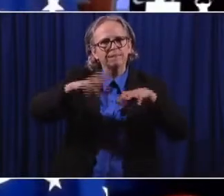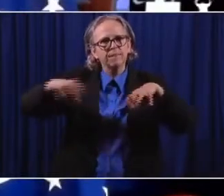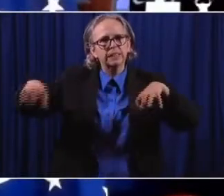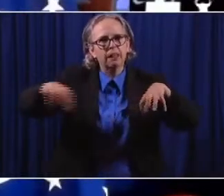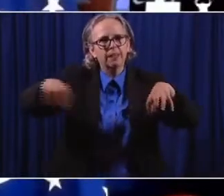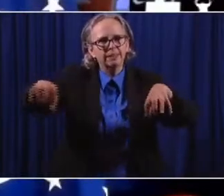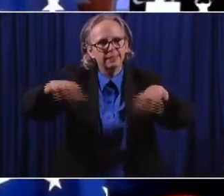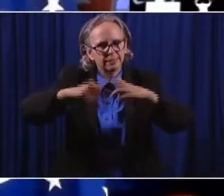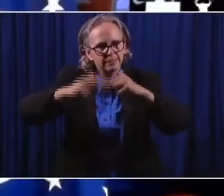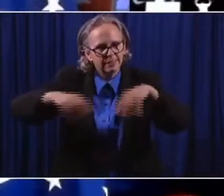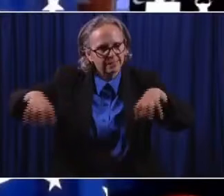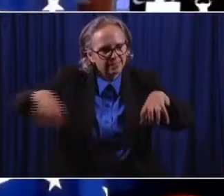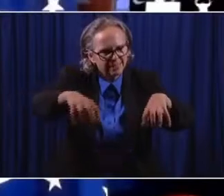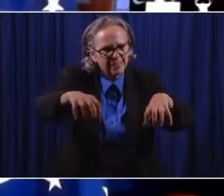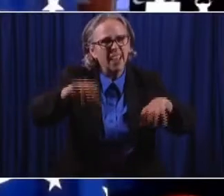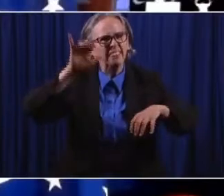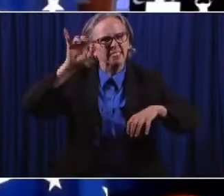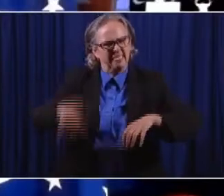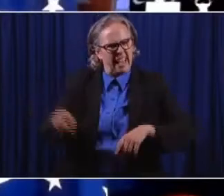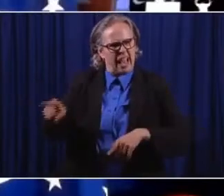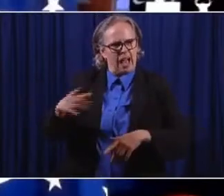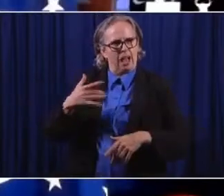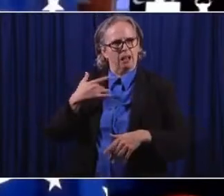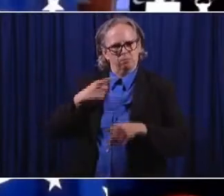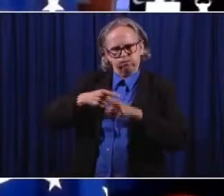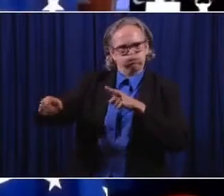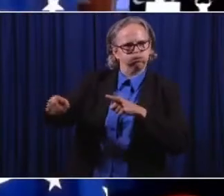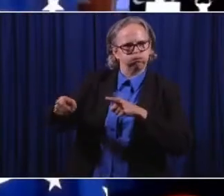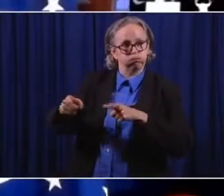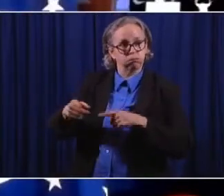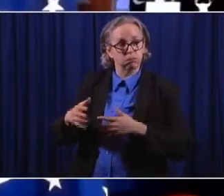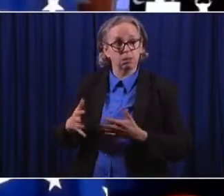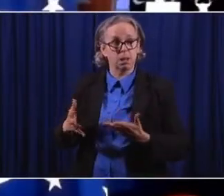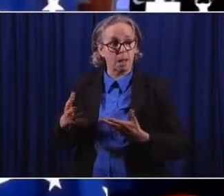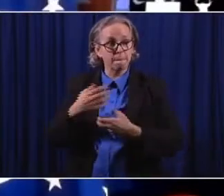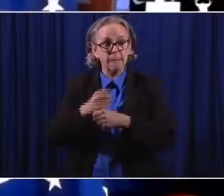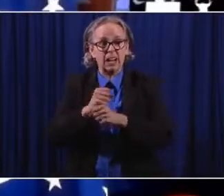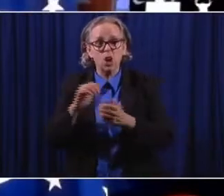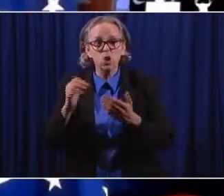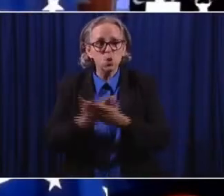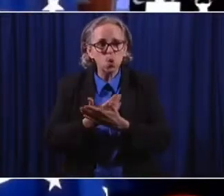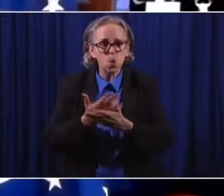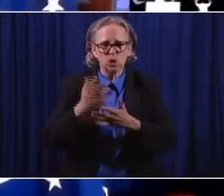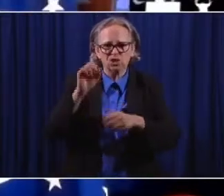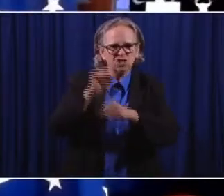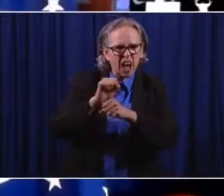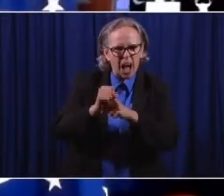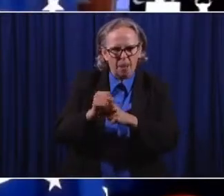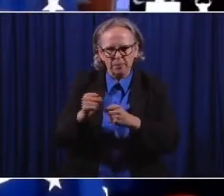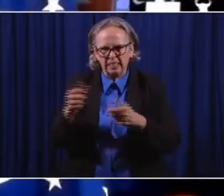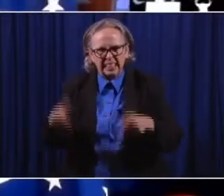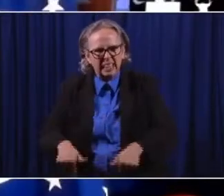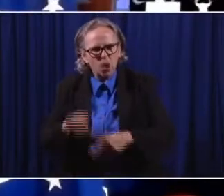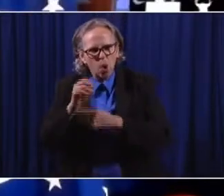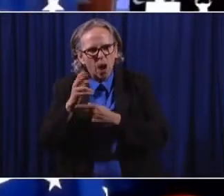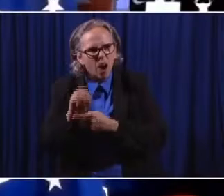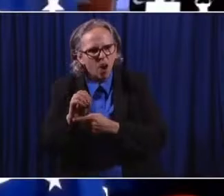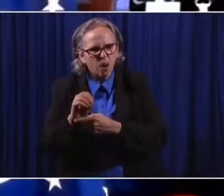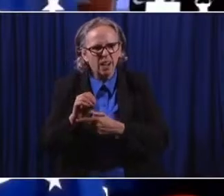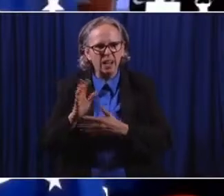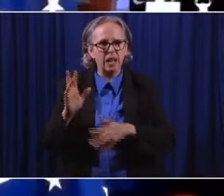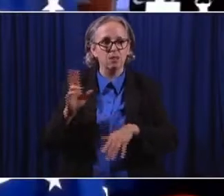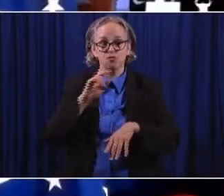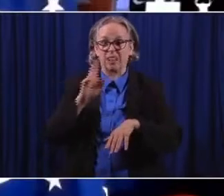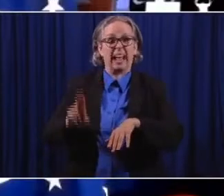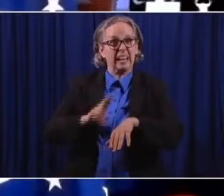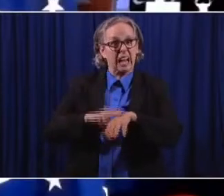they were doing it in Ohio. Yes, they're creating jobs in Ohio. They were providing these services across the United States, but working